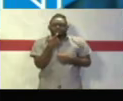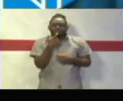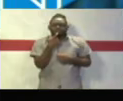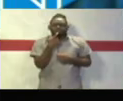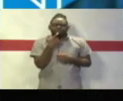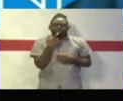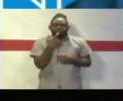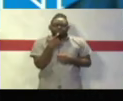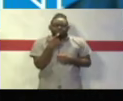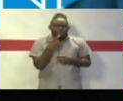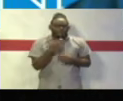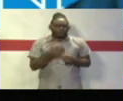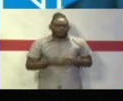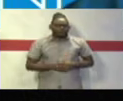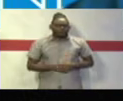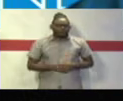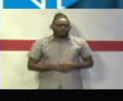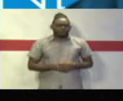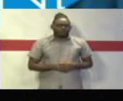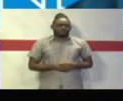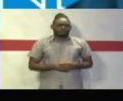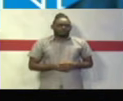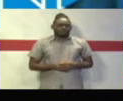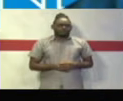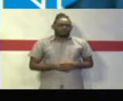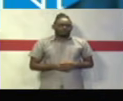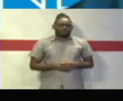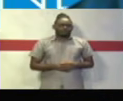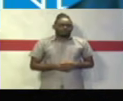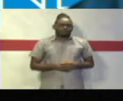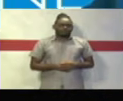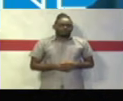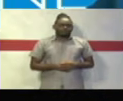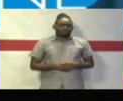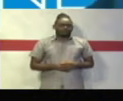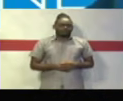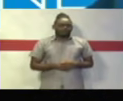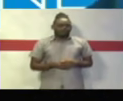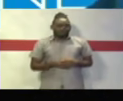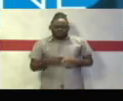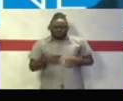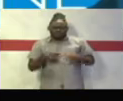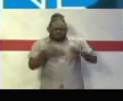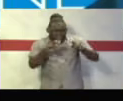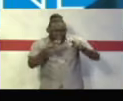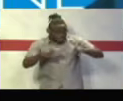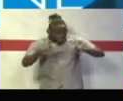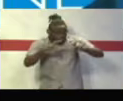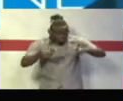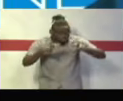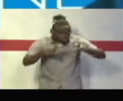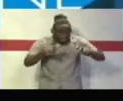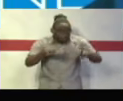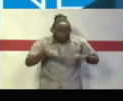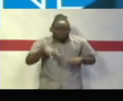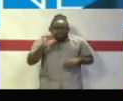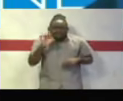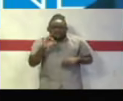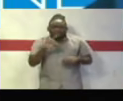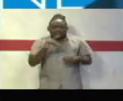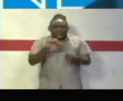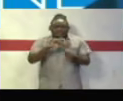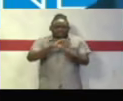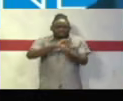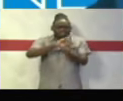sequencing to determine the Delta variant takes about 2 to 3 weeks. So does that mean